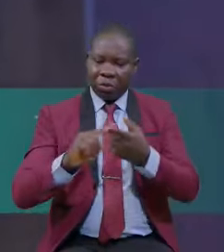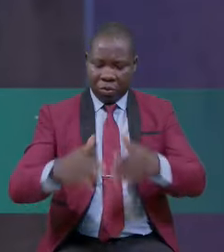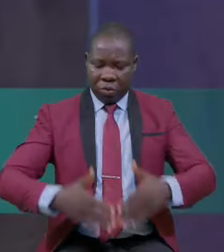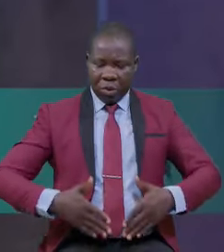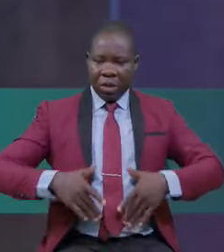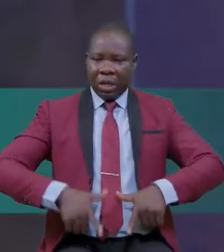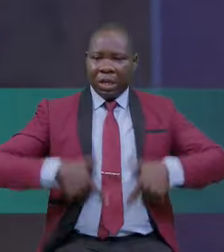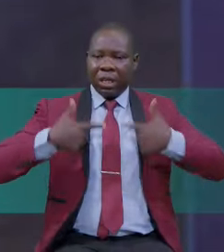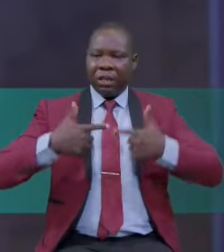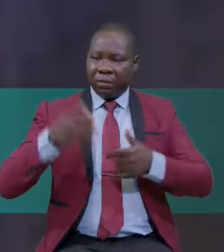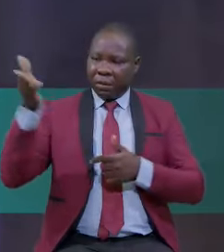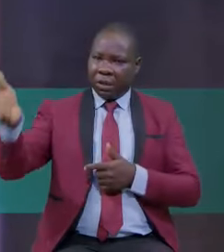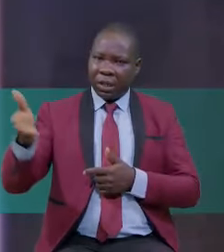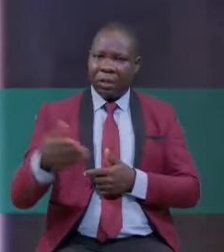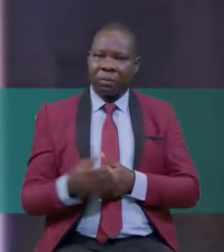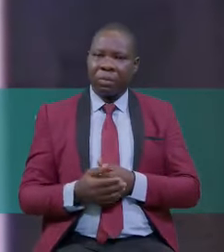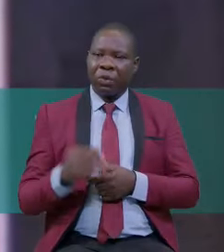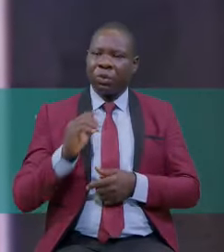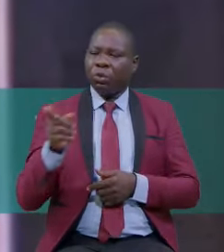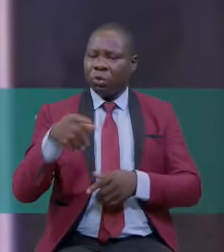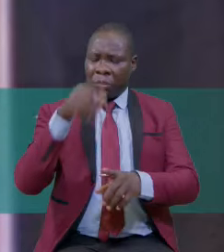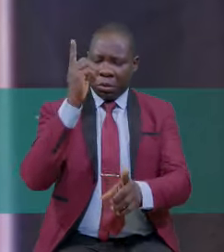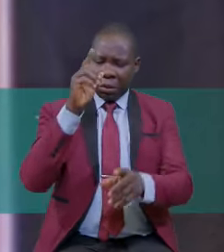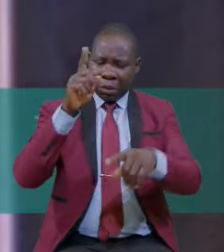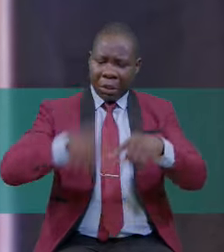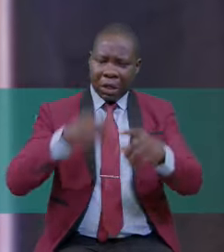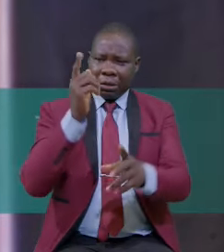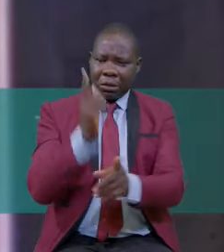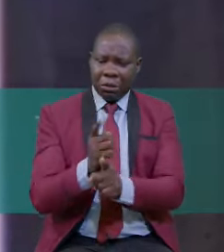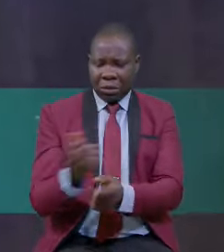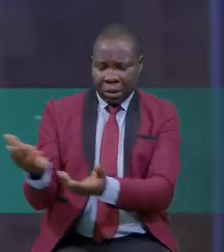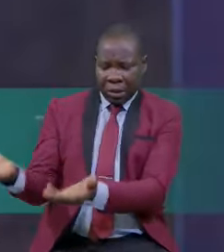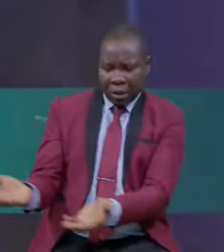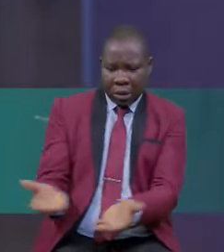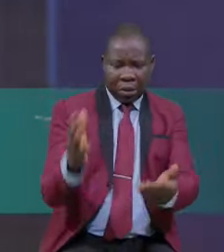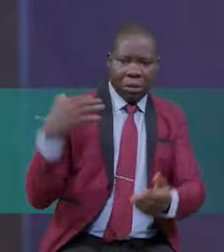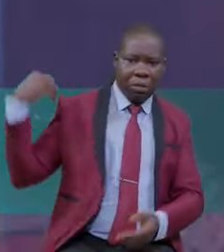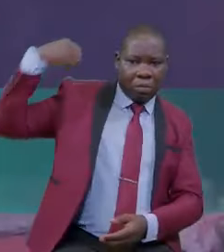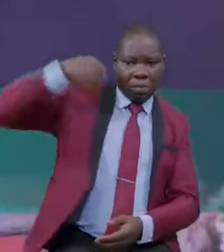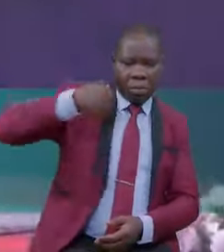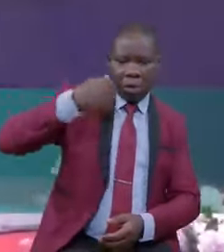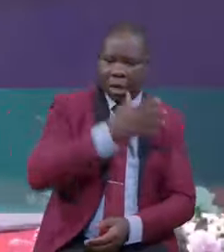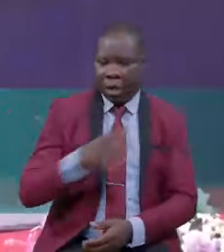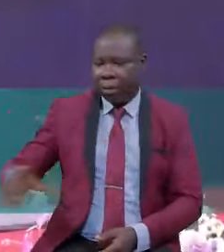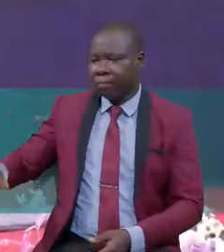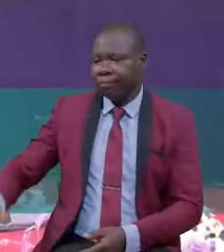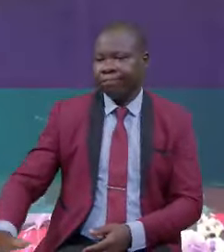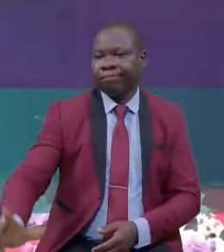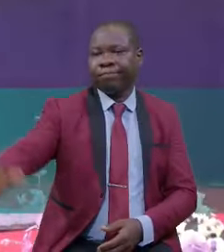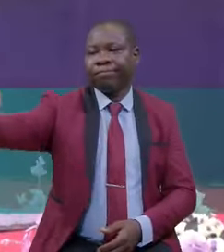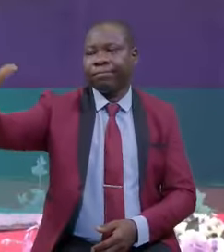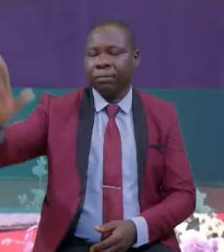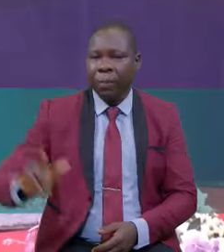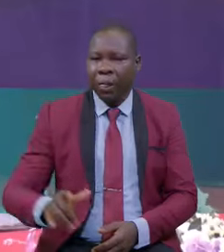just, you know, pack your load here and go there and say, where are you going? You say, I'm going to this country. What do you know about